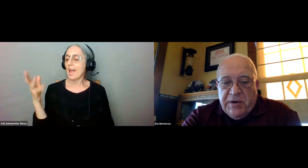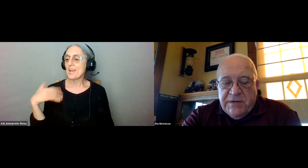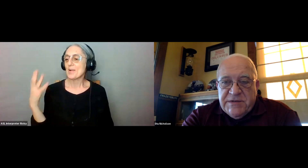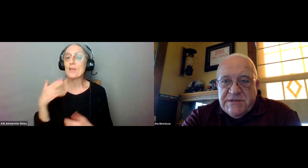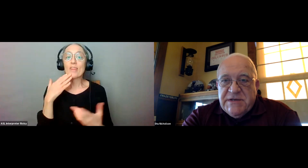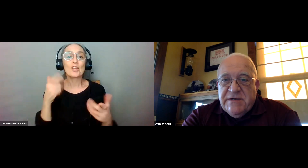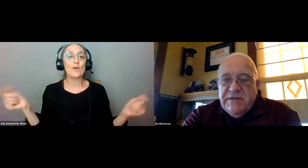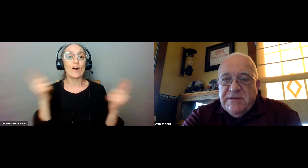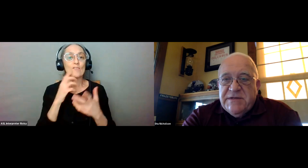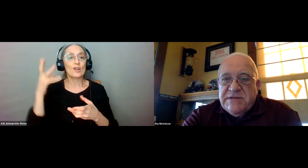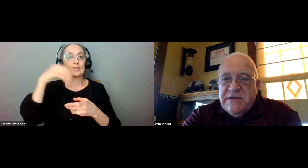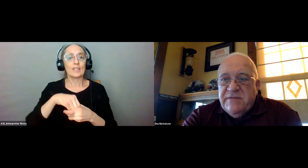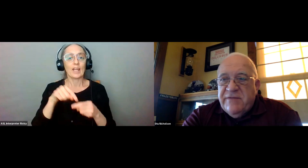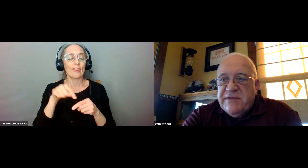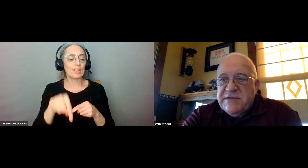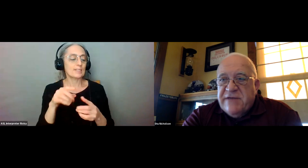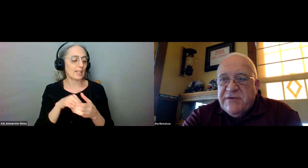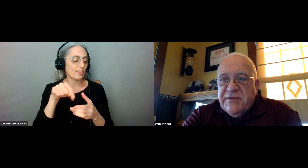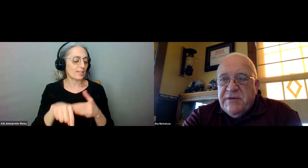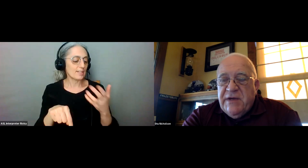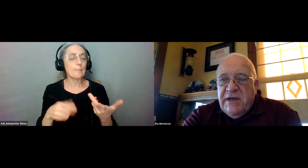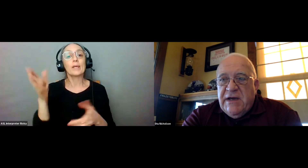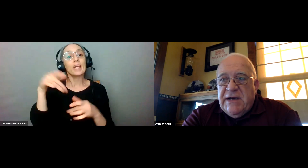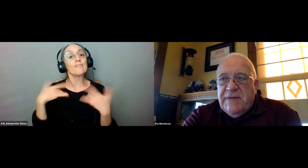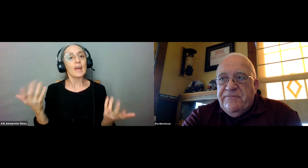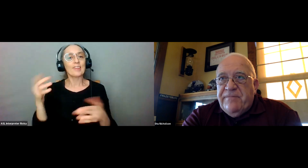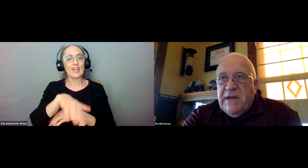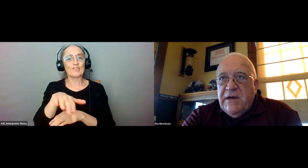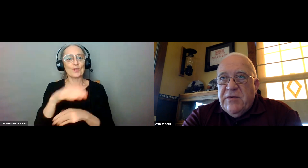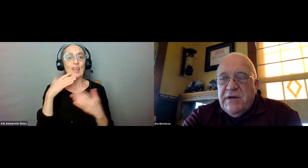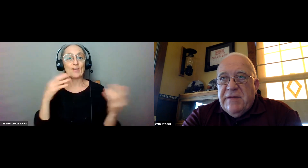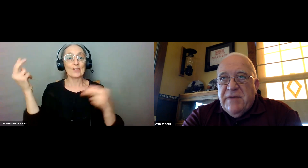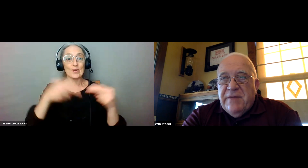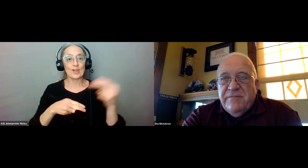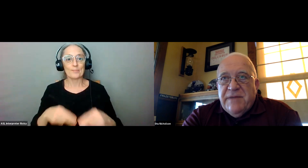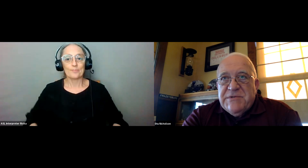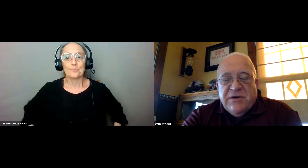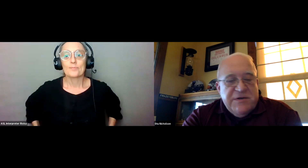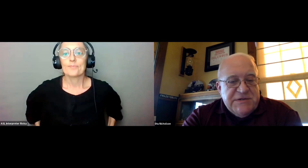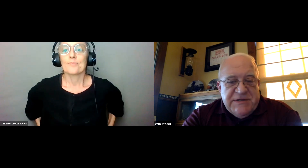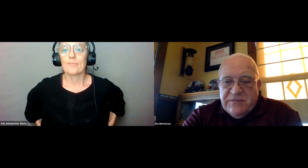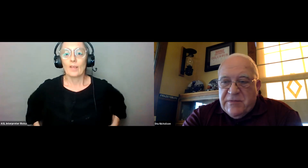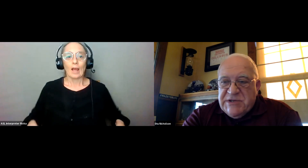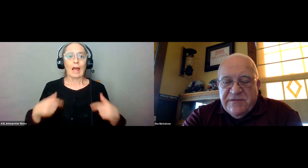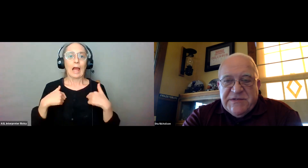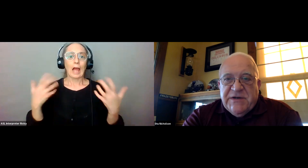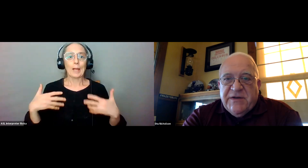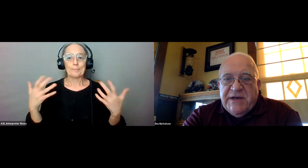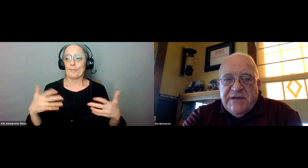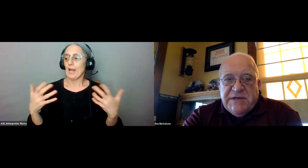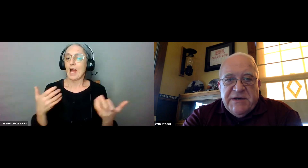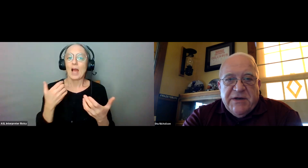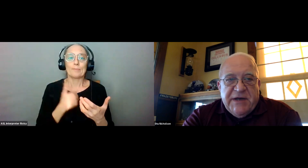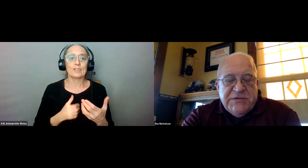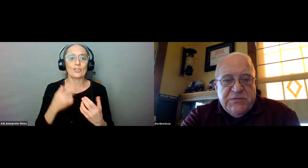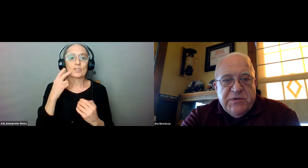taking part in this uh in this uh event this afternoon um you know i'm i'm i'm sorry to see that representative skindle